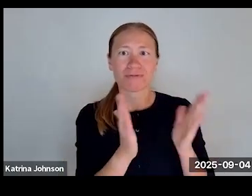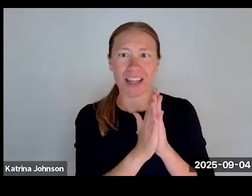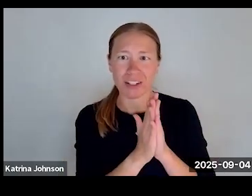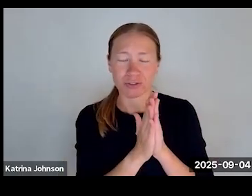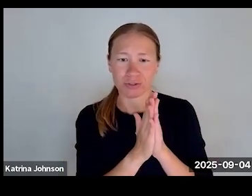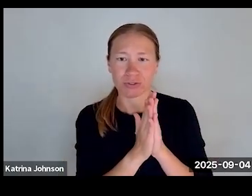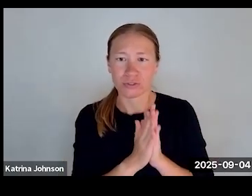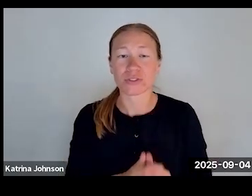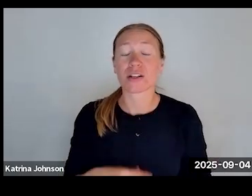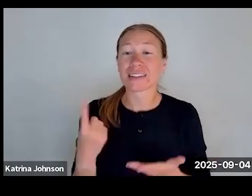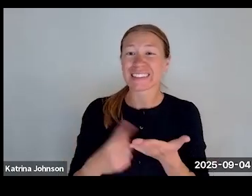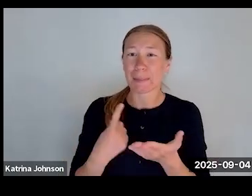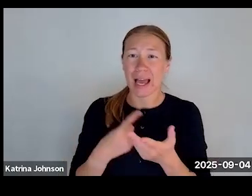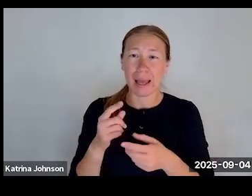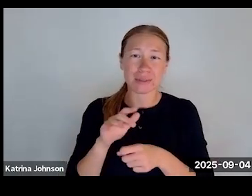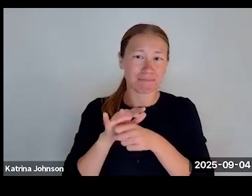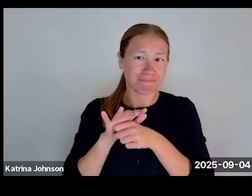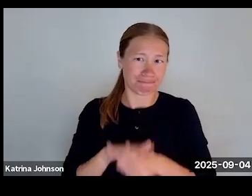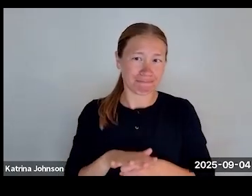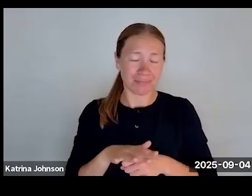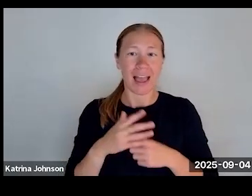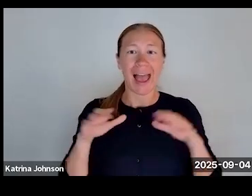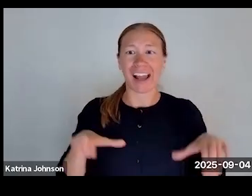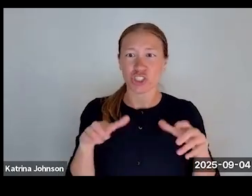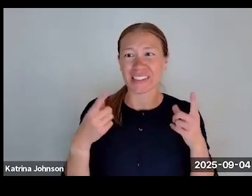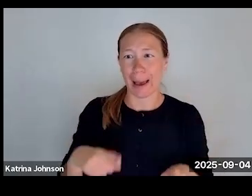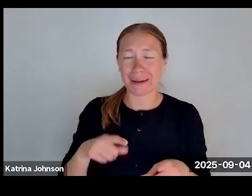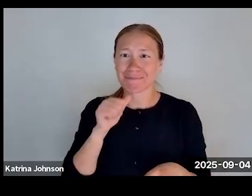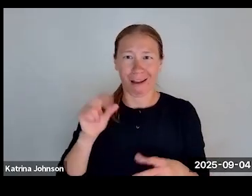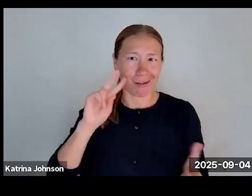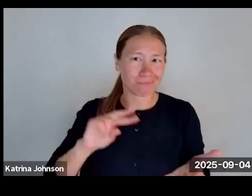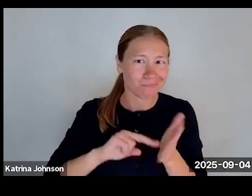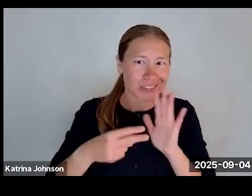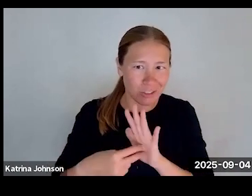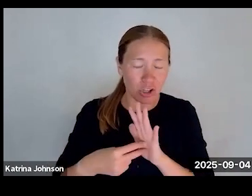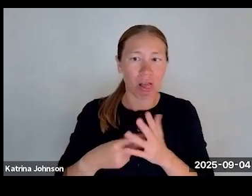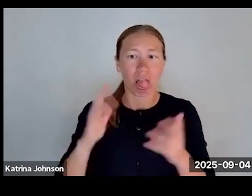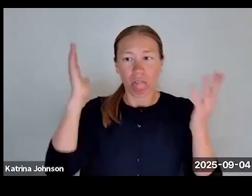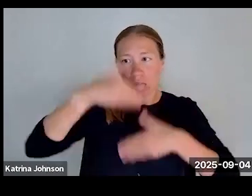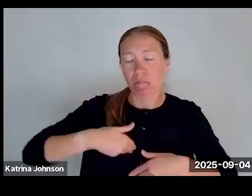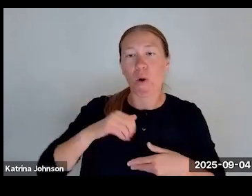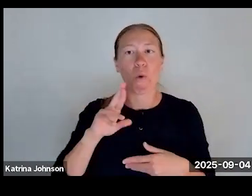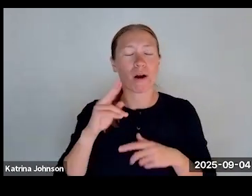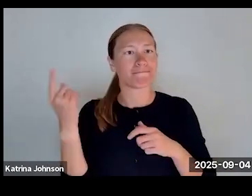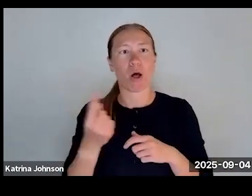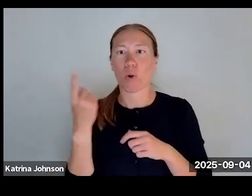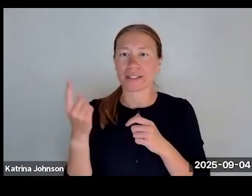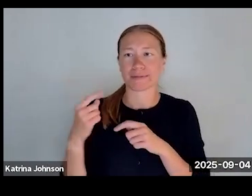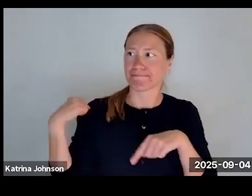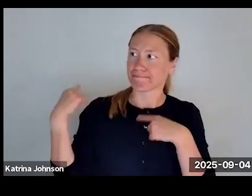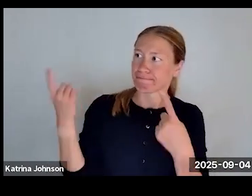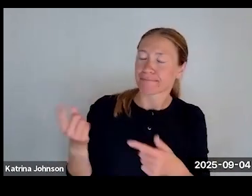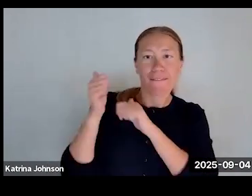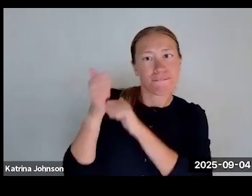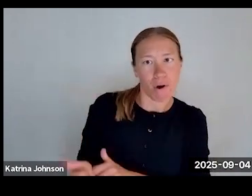Sometimes ableist actions occur unintentionally due to oversight or because things are done a certain way simply because